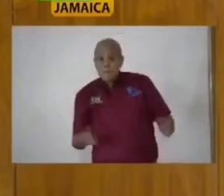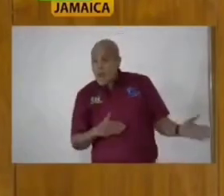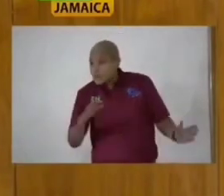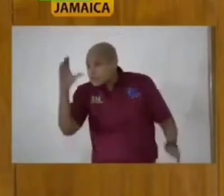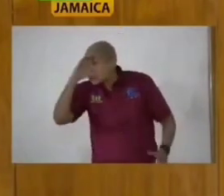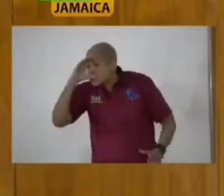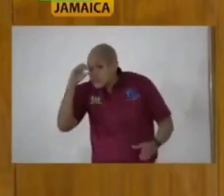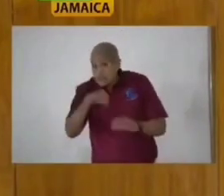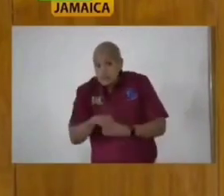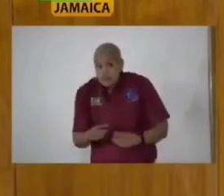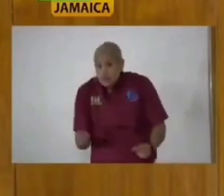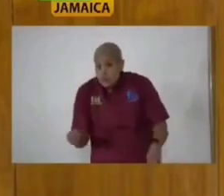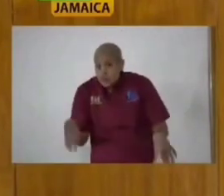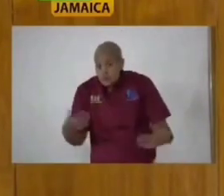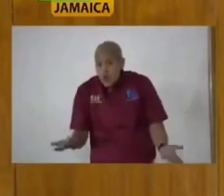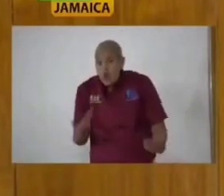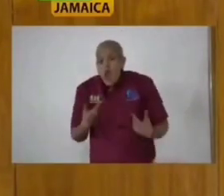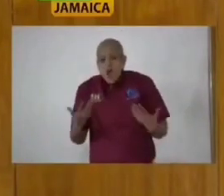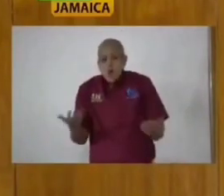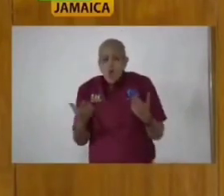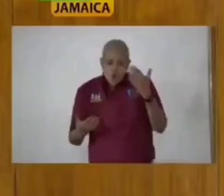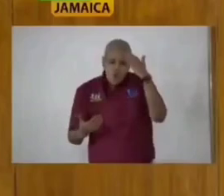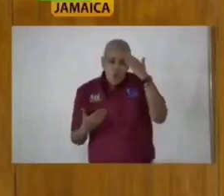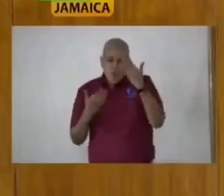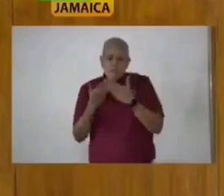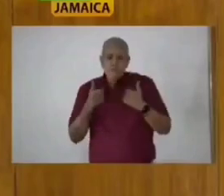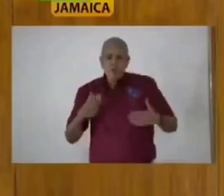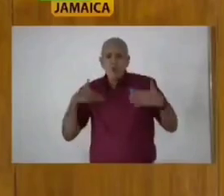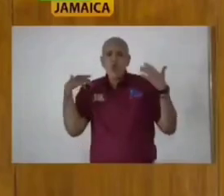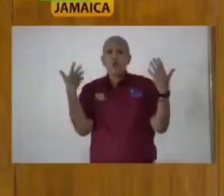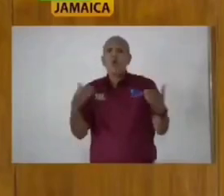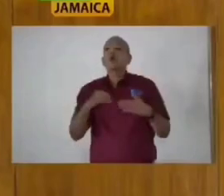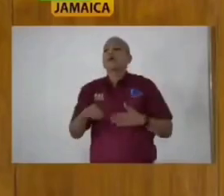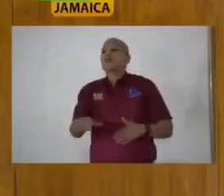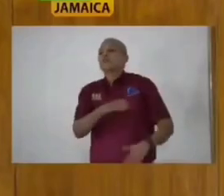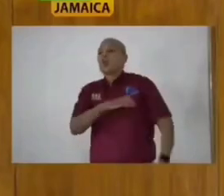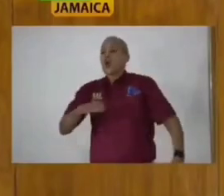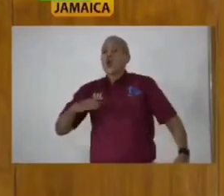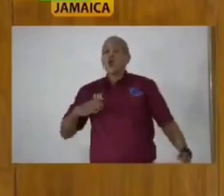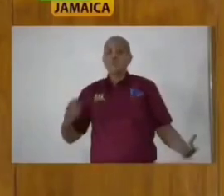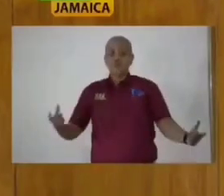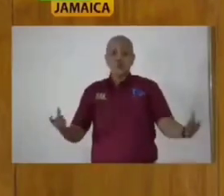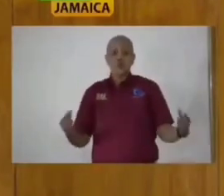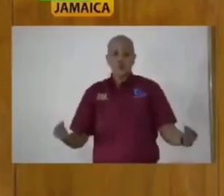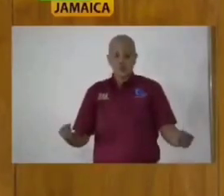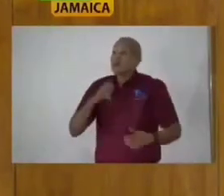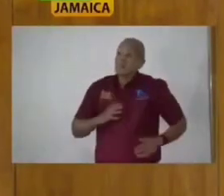pursue. I would like to know that before we embark on this committee exercise.